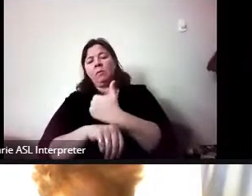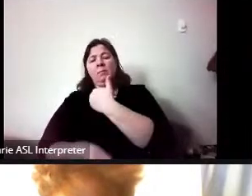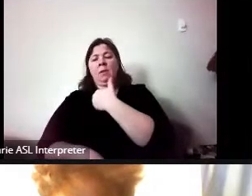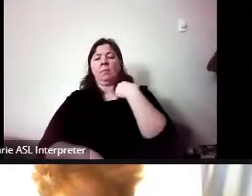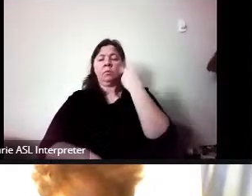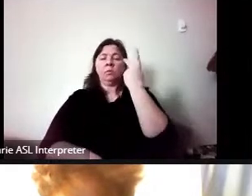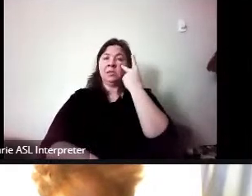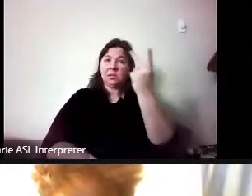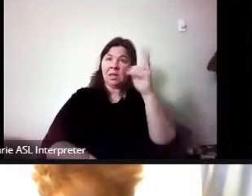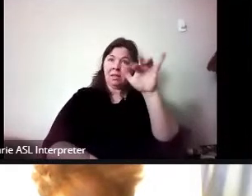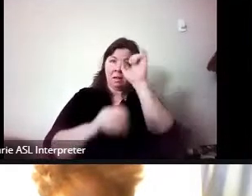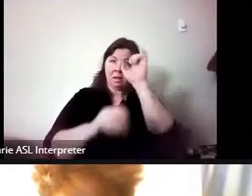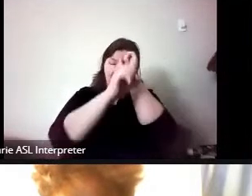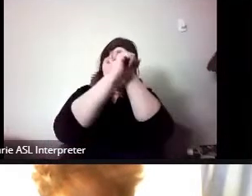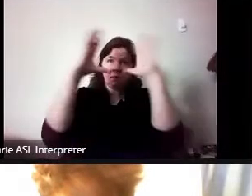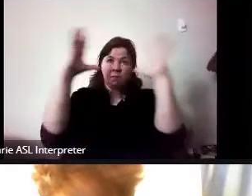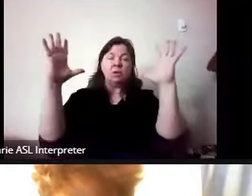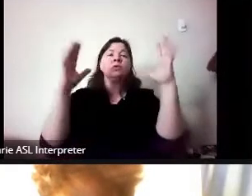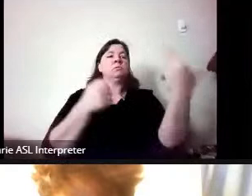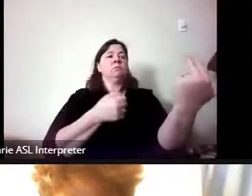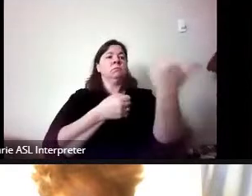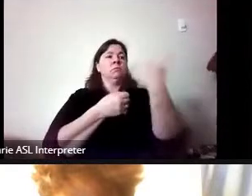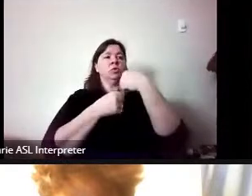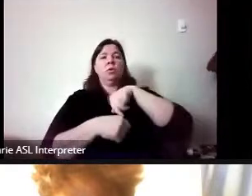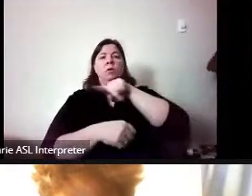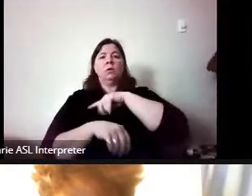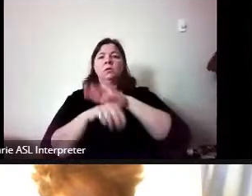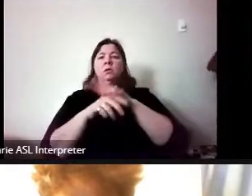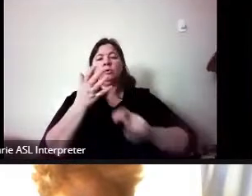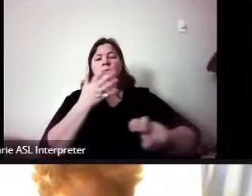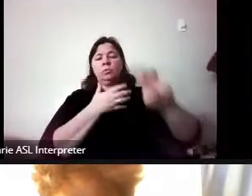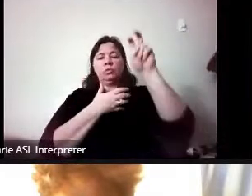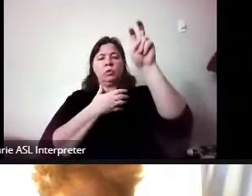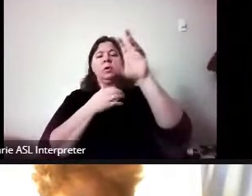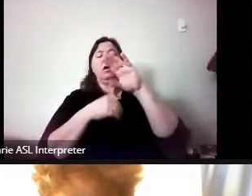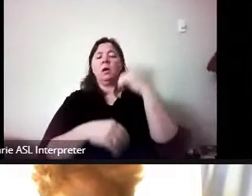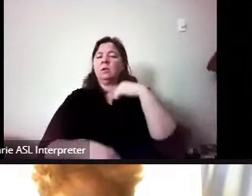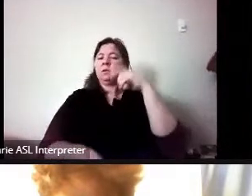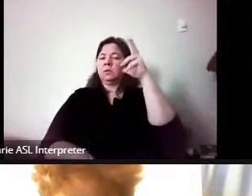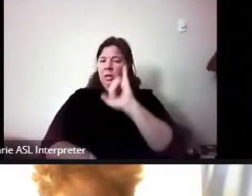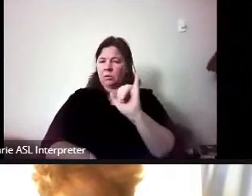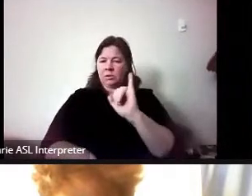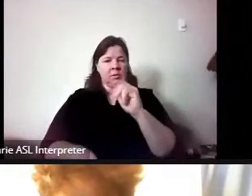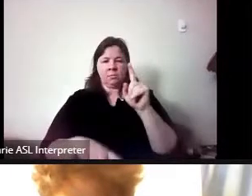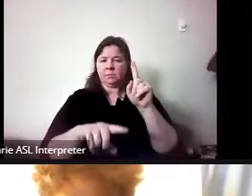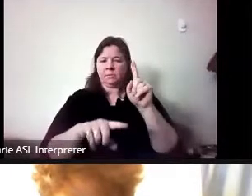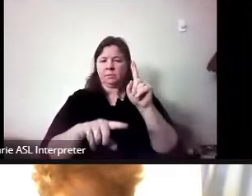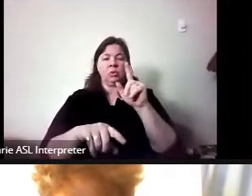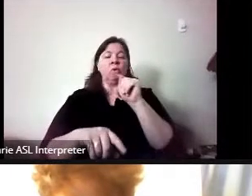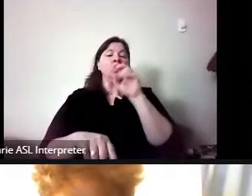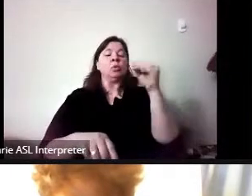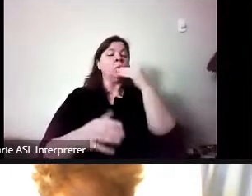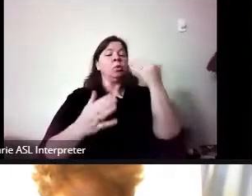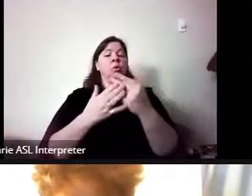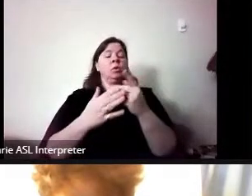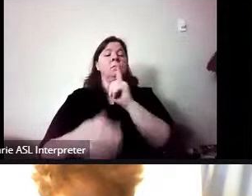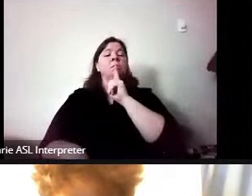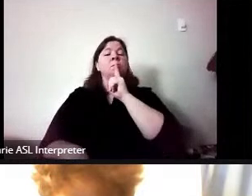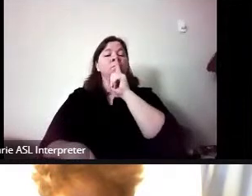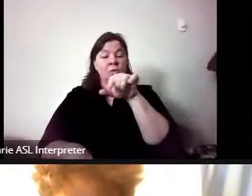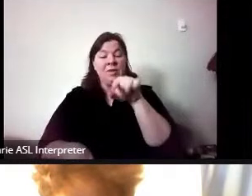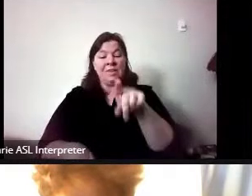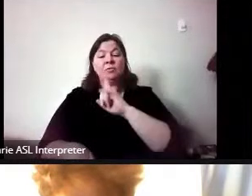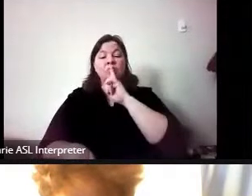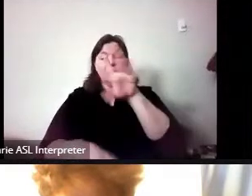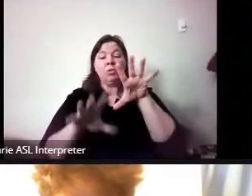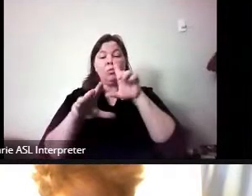have come with us on this magical journey. It almost sounds like it's too good to be true, but it isn't. This is